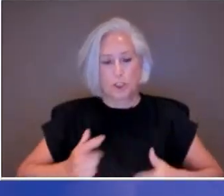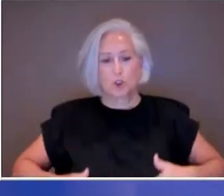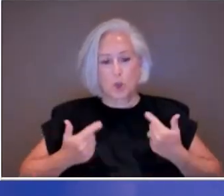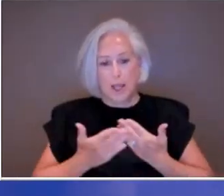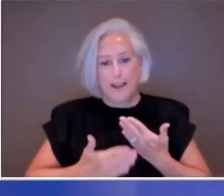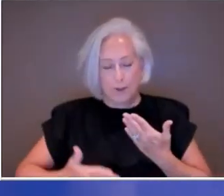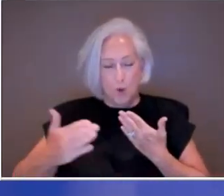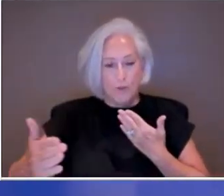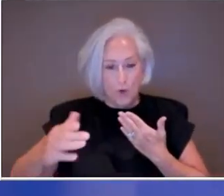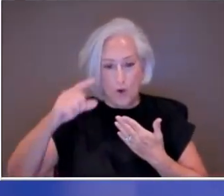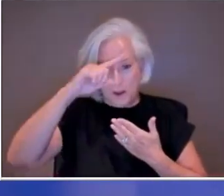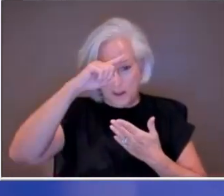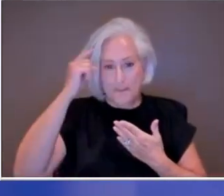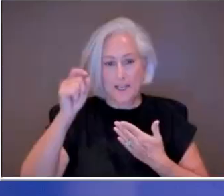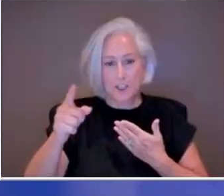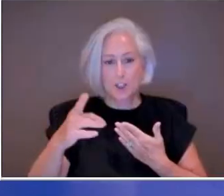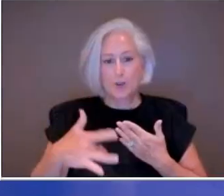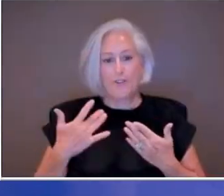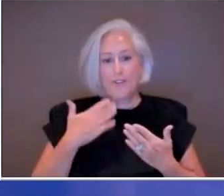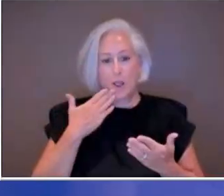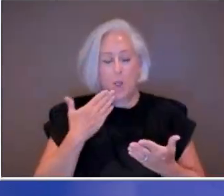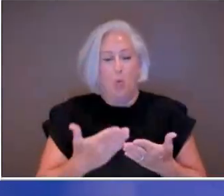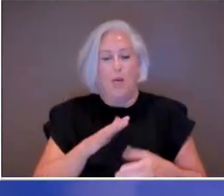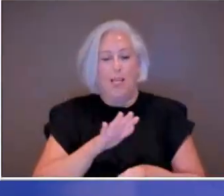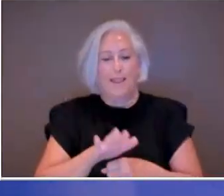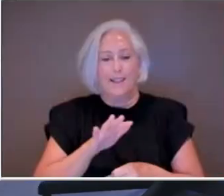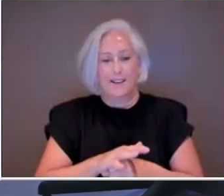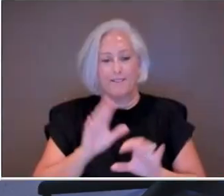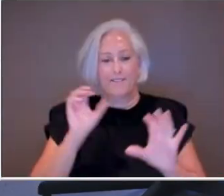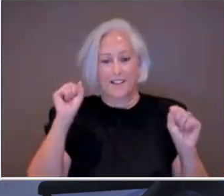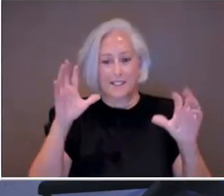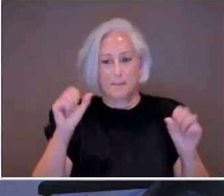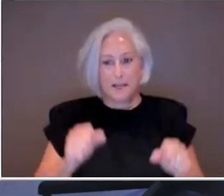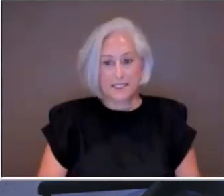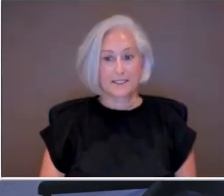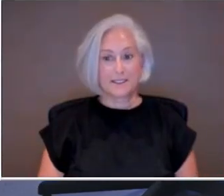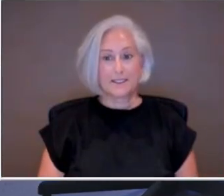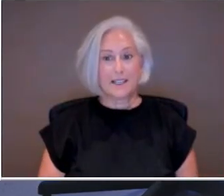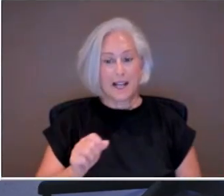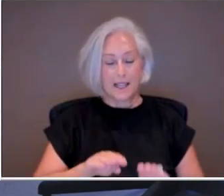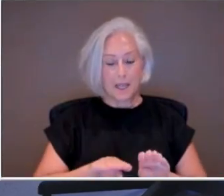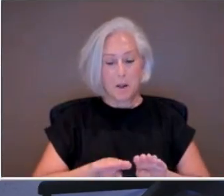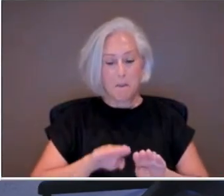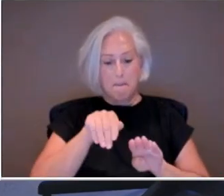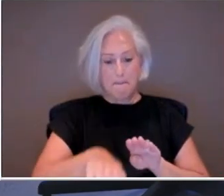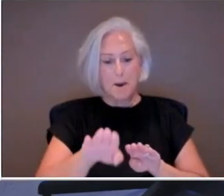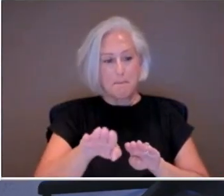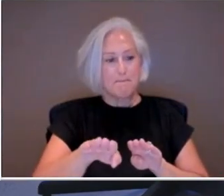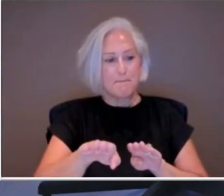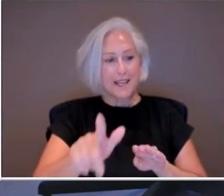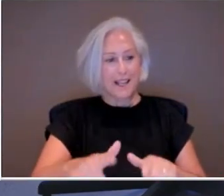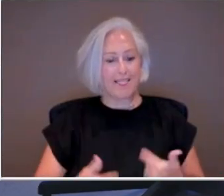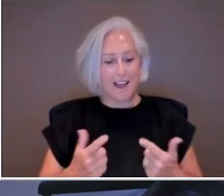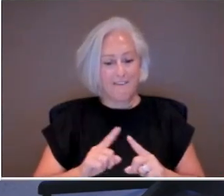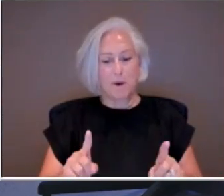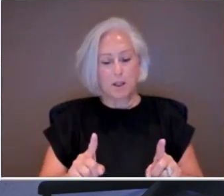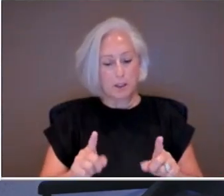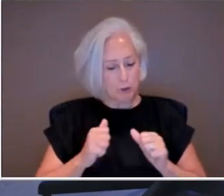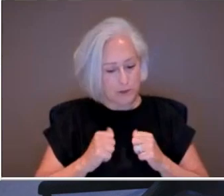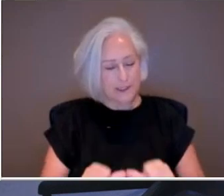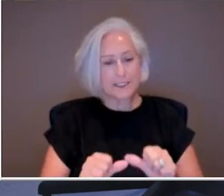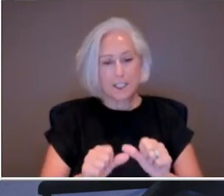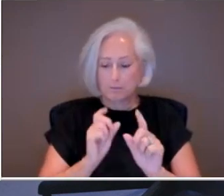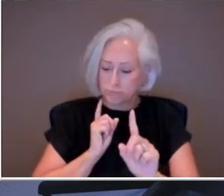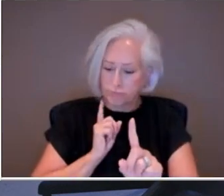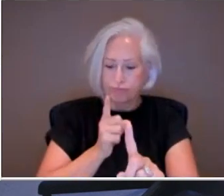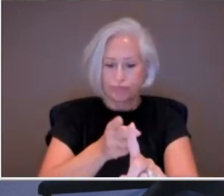feel well enough to do that, which is amazing. A speed bump, but it did not change the course of Correct. what you wanted to do and your plans and your